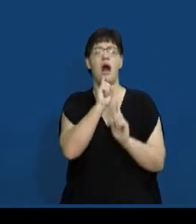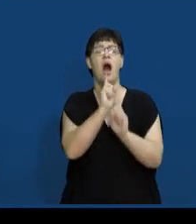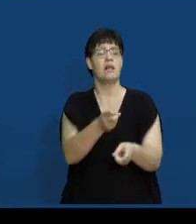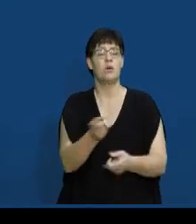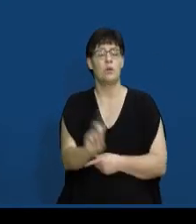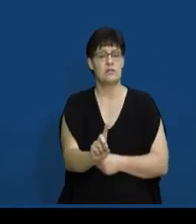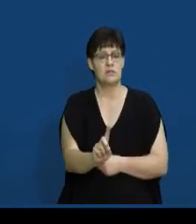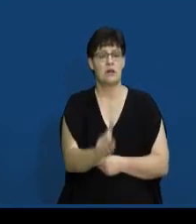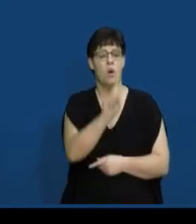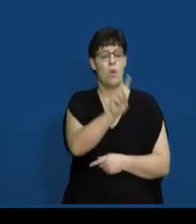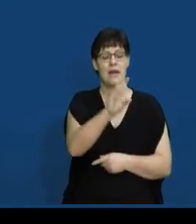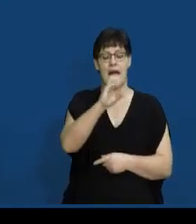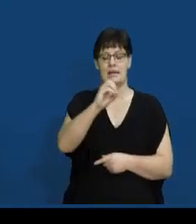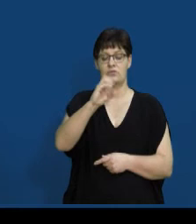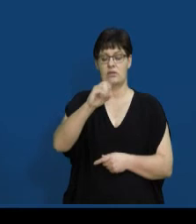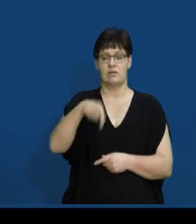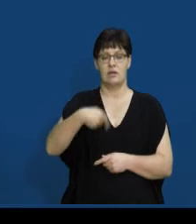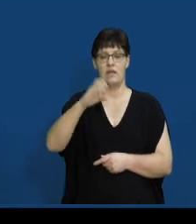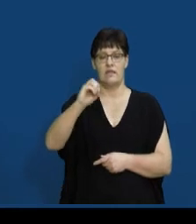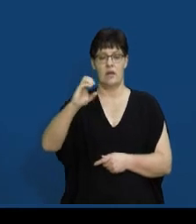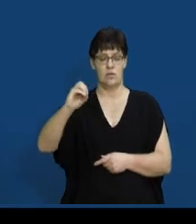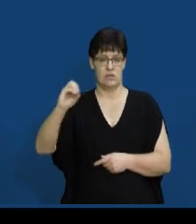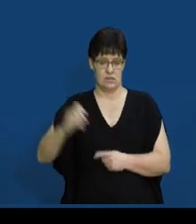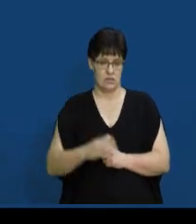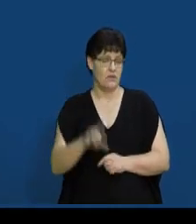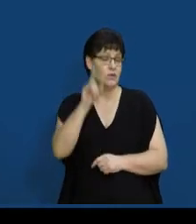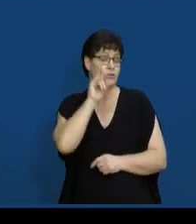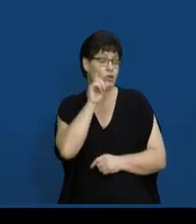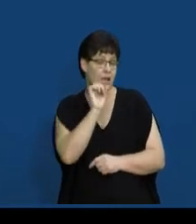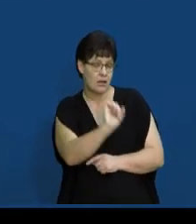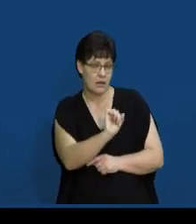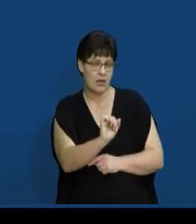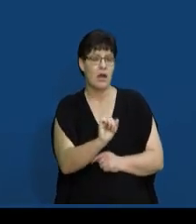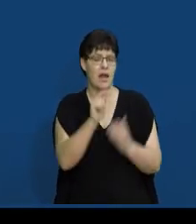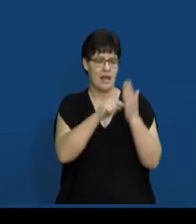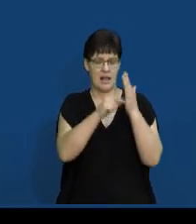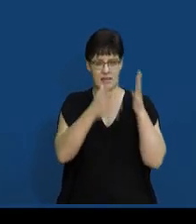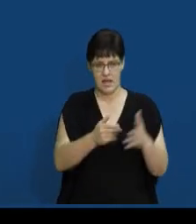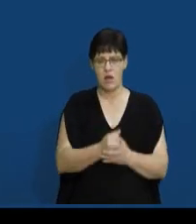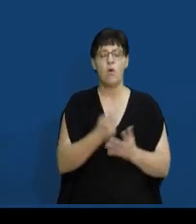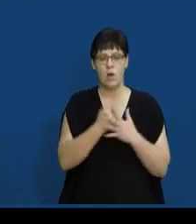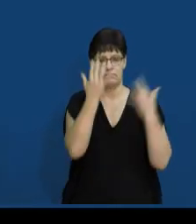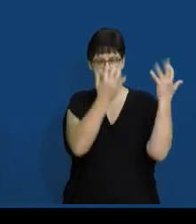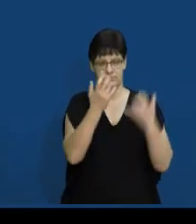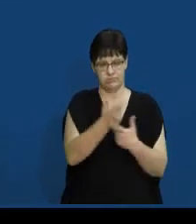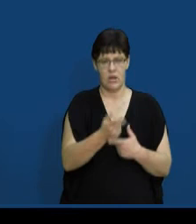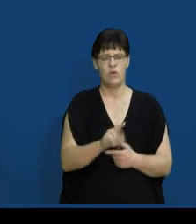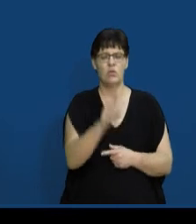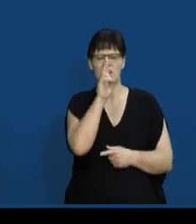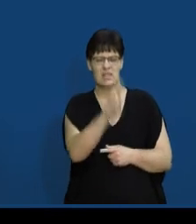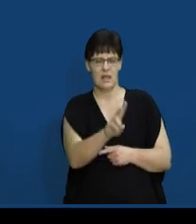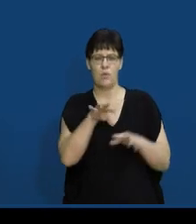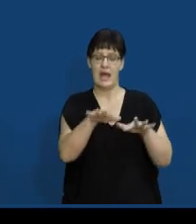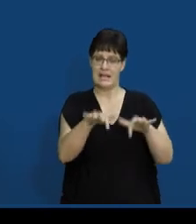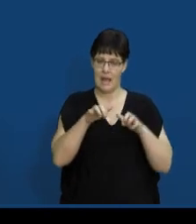is 100,000. Obviously, if you want to check, you're going to take out your calculator and you're going to work that out. Obviously, in an exam,